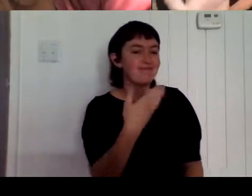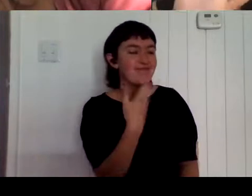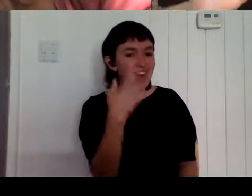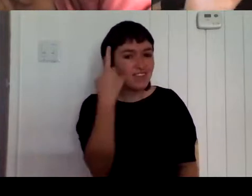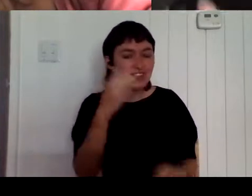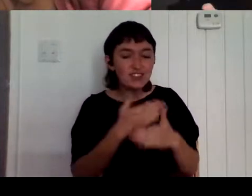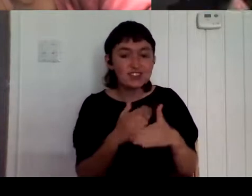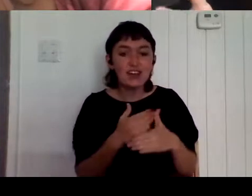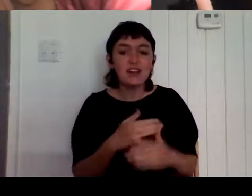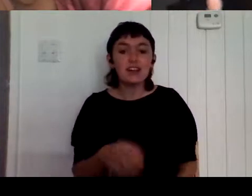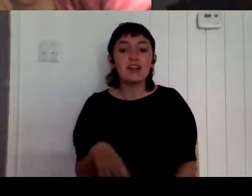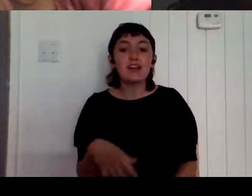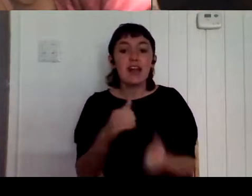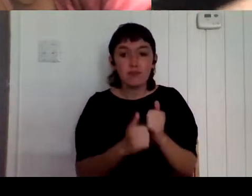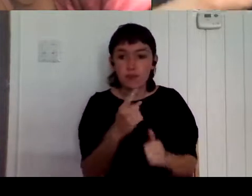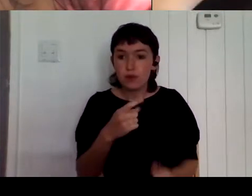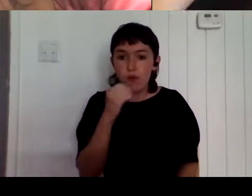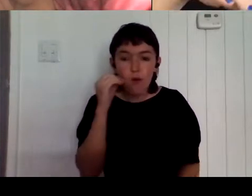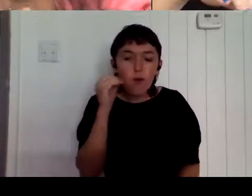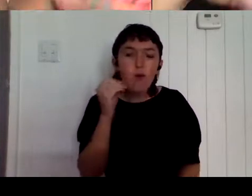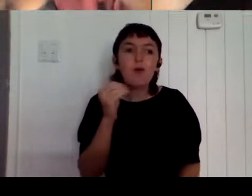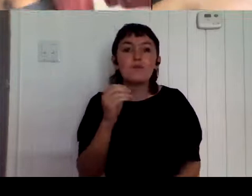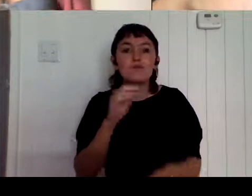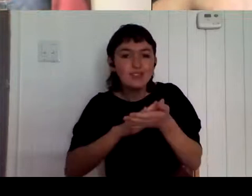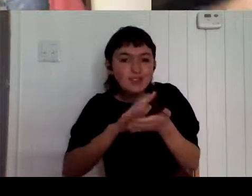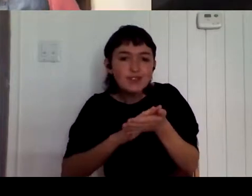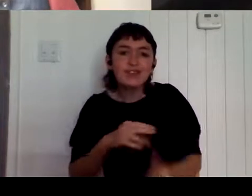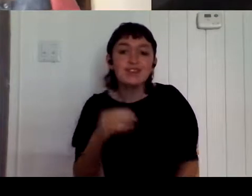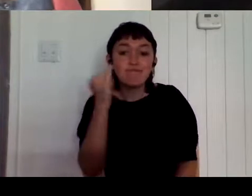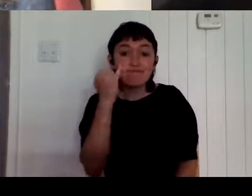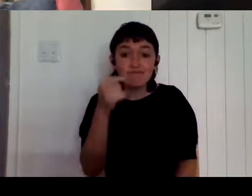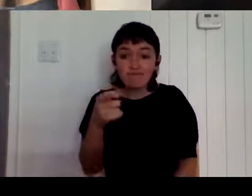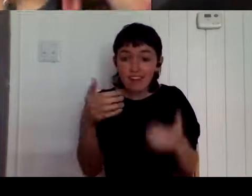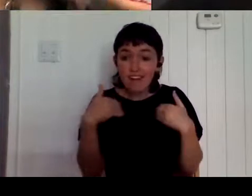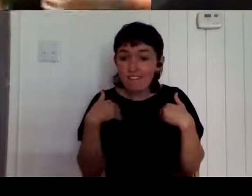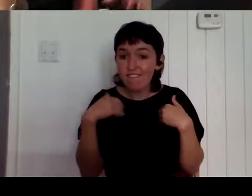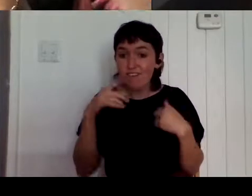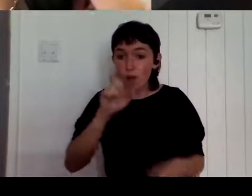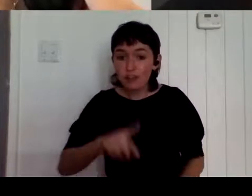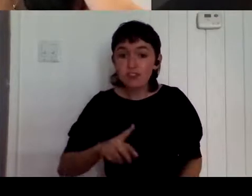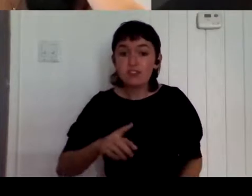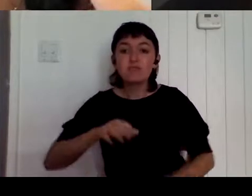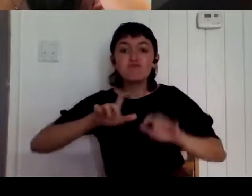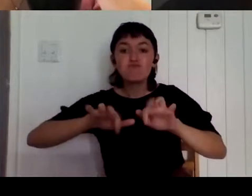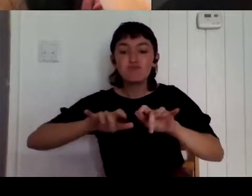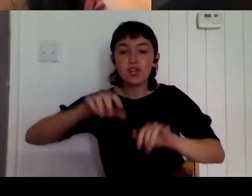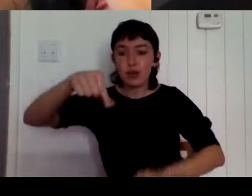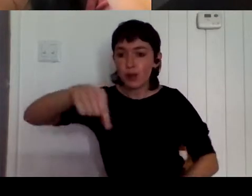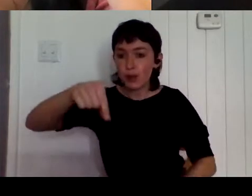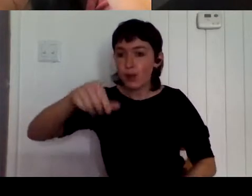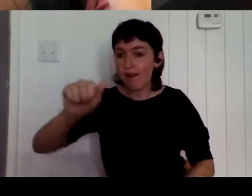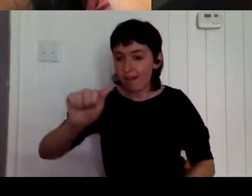everybody at home, if you or at school for that matter, if you have questions, put them in the Q&A and then we'll start